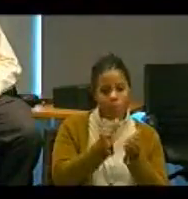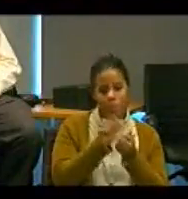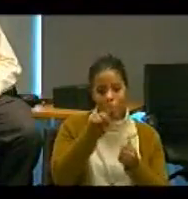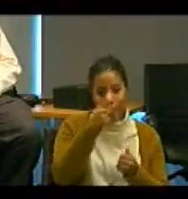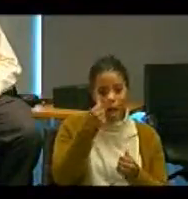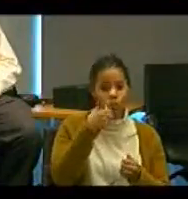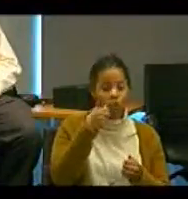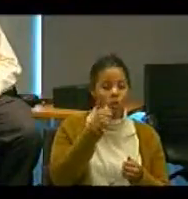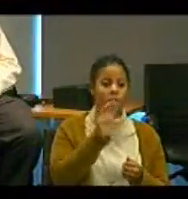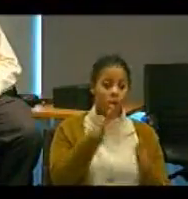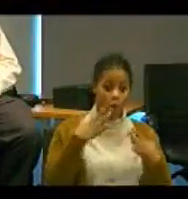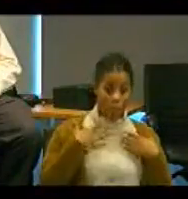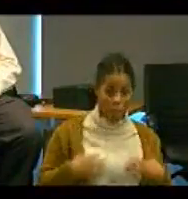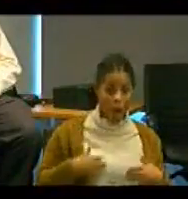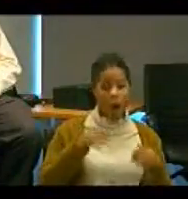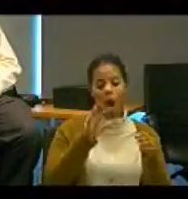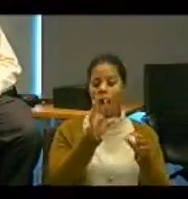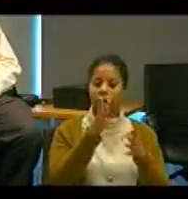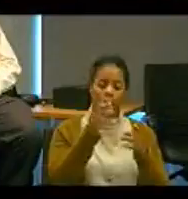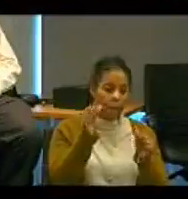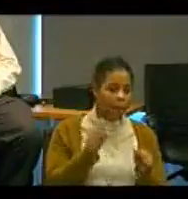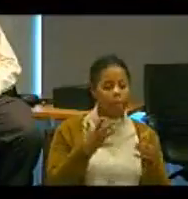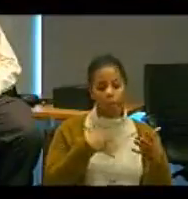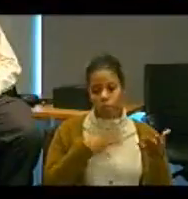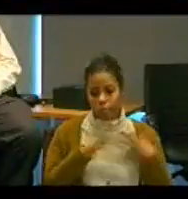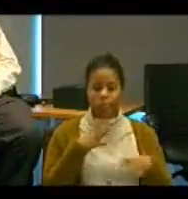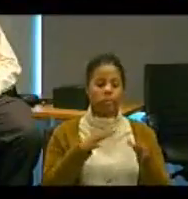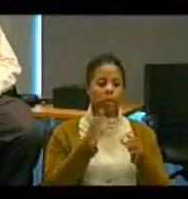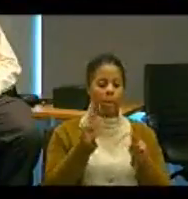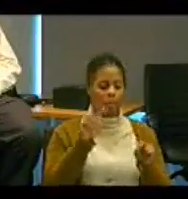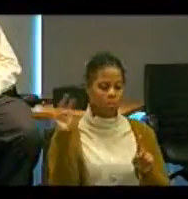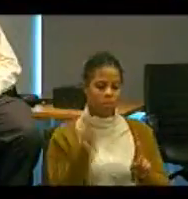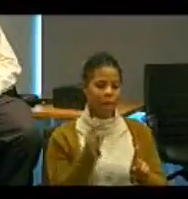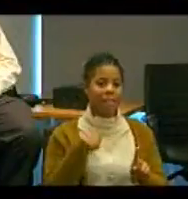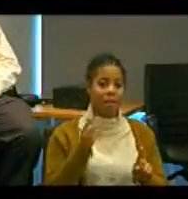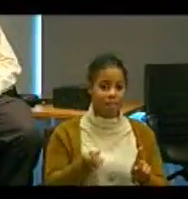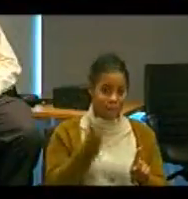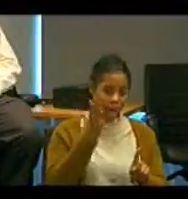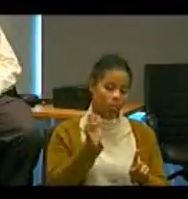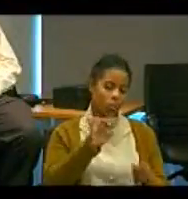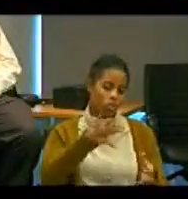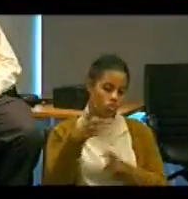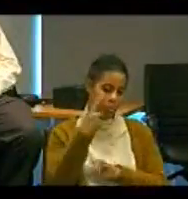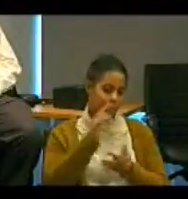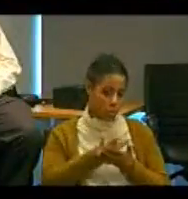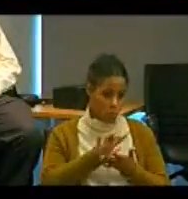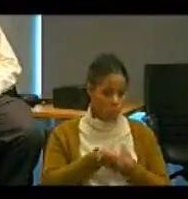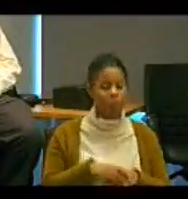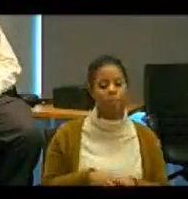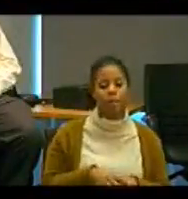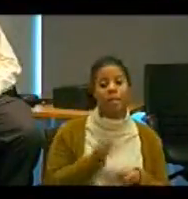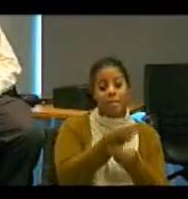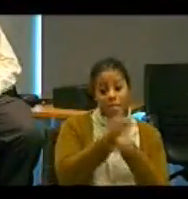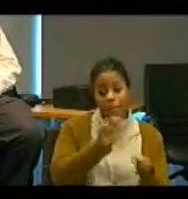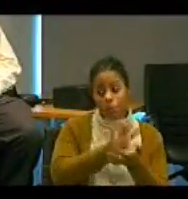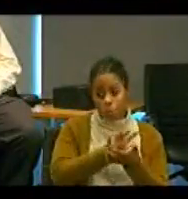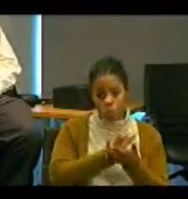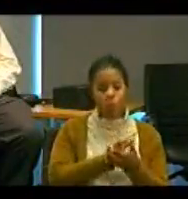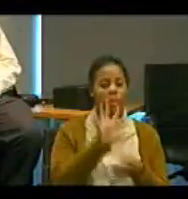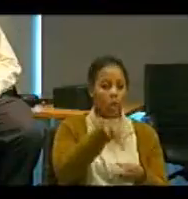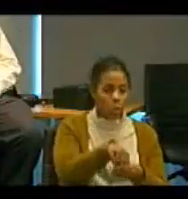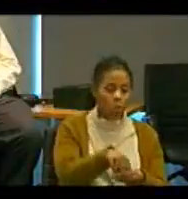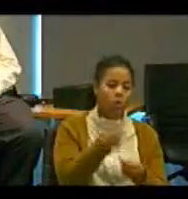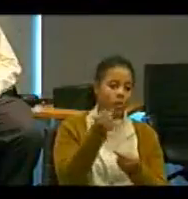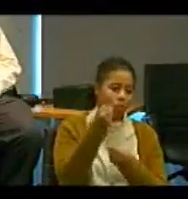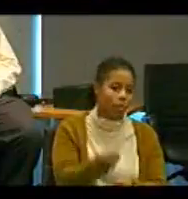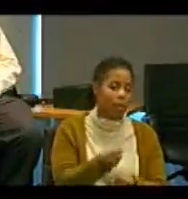misinterpreted as violent, as defiant, or as a disturbance to the school. Safer schools are those with a robust continuum of evidence-based and